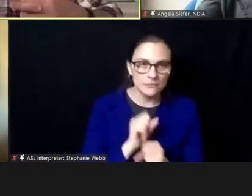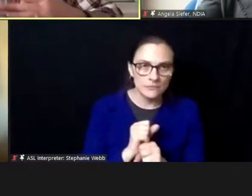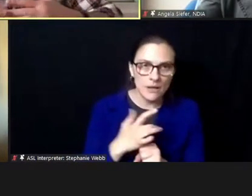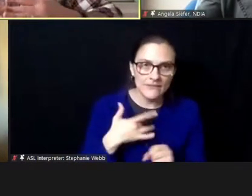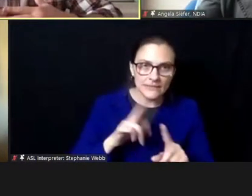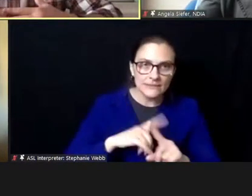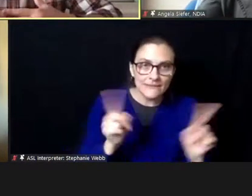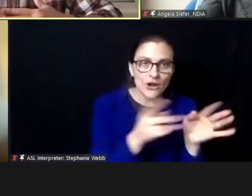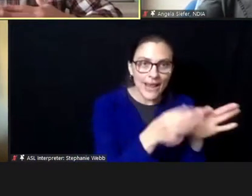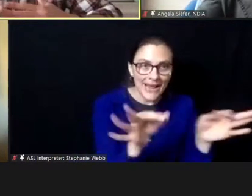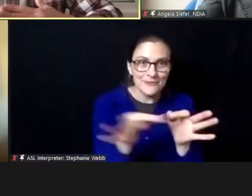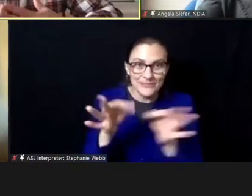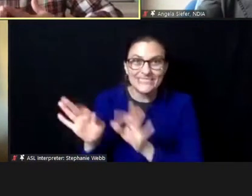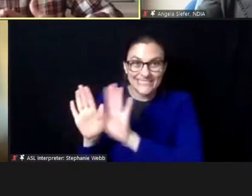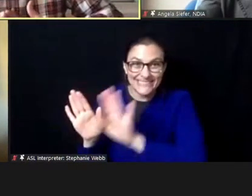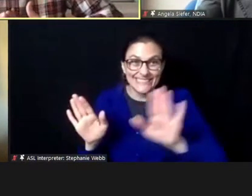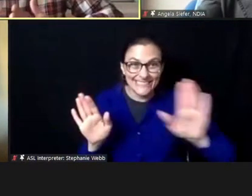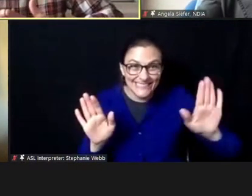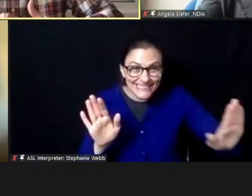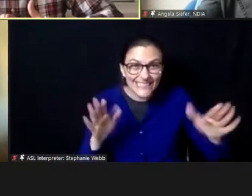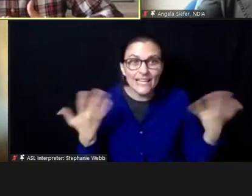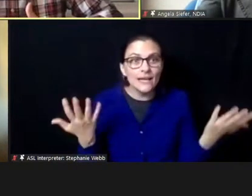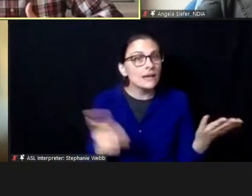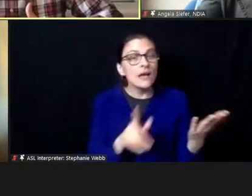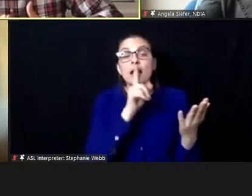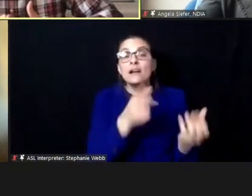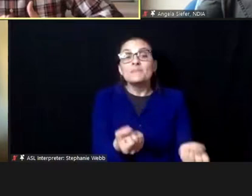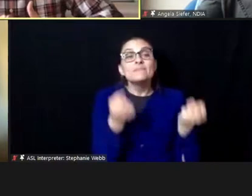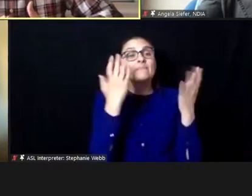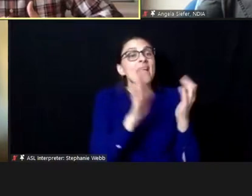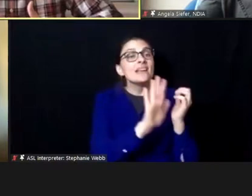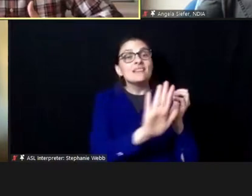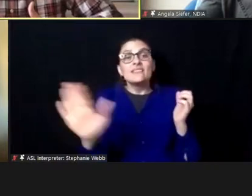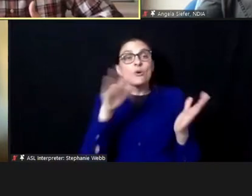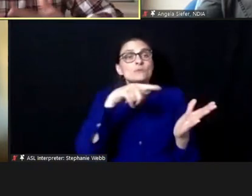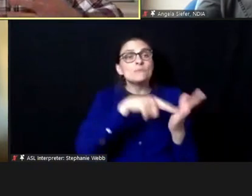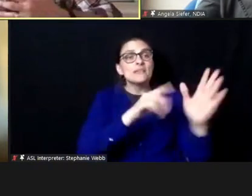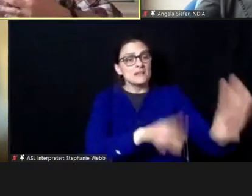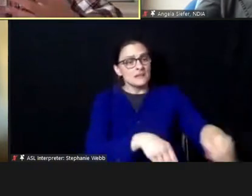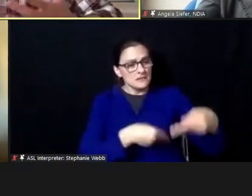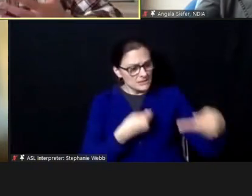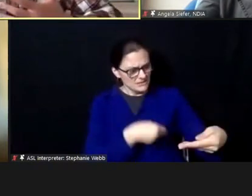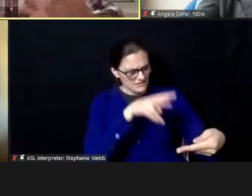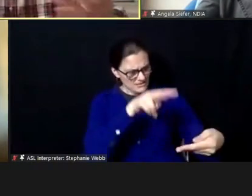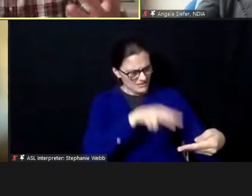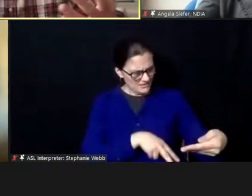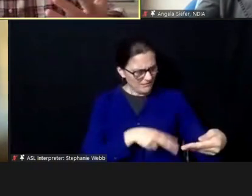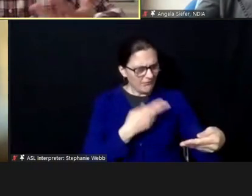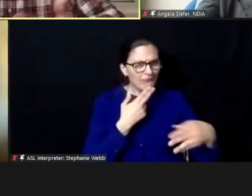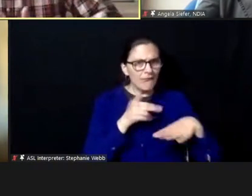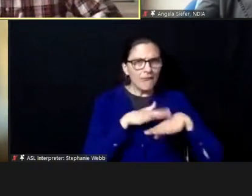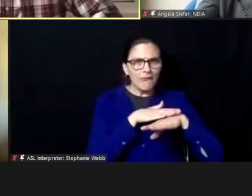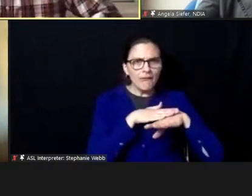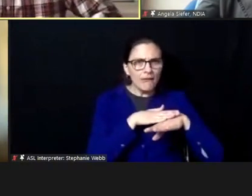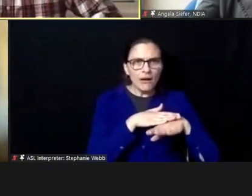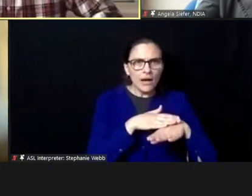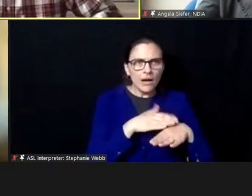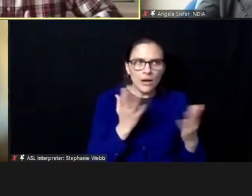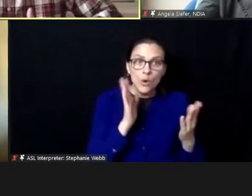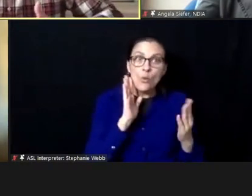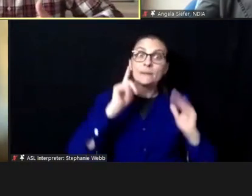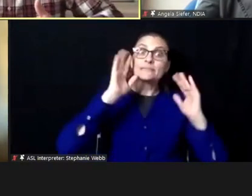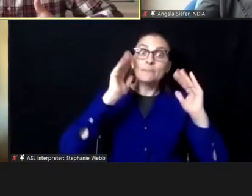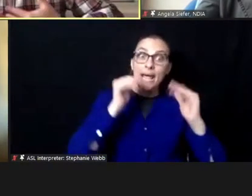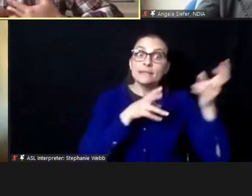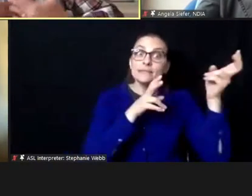lot of these bills do not even have the basic information you would think would be on a bill. Like a lot of ISPs don't list the download and upload